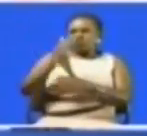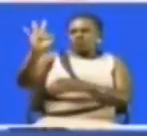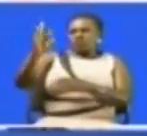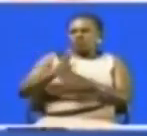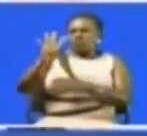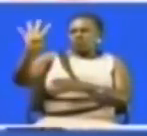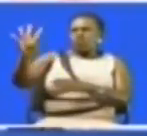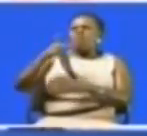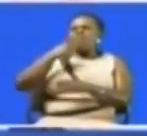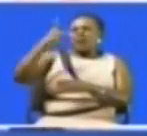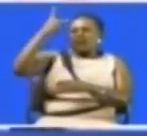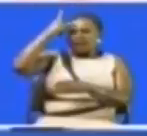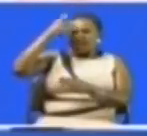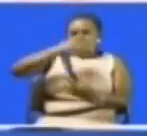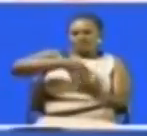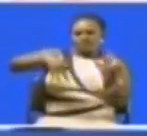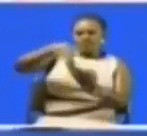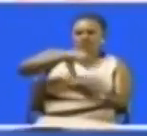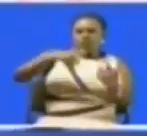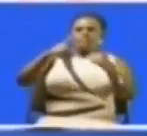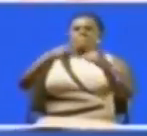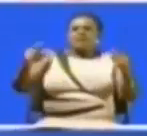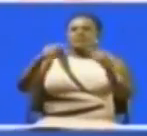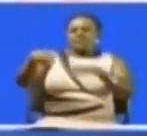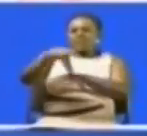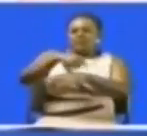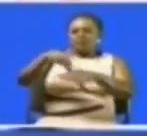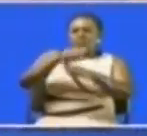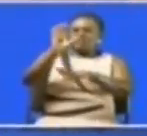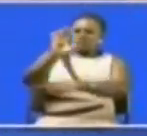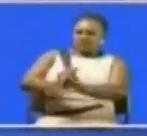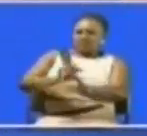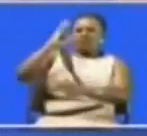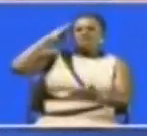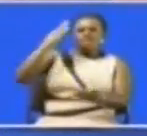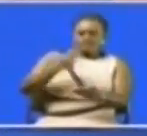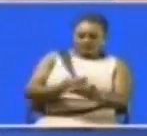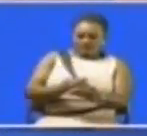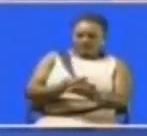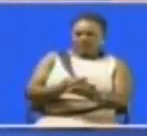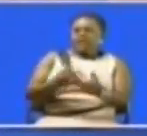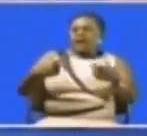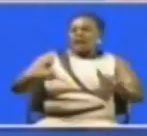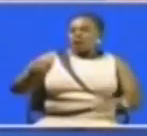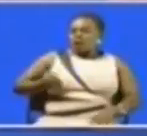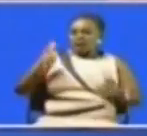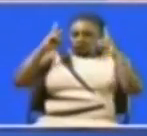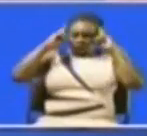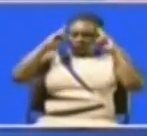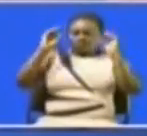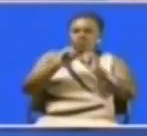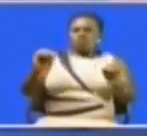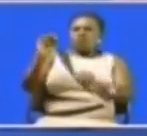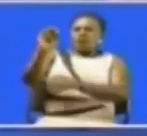4. Their parents, who fellowship at the Message of the Hour Church, say their faith doesn't allow girls to shave their head. They have